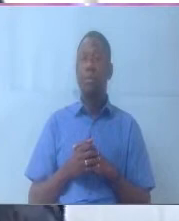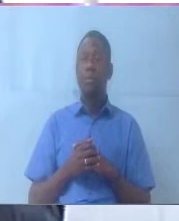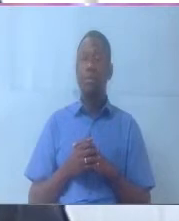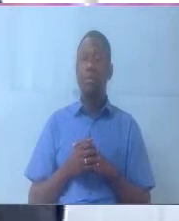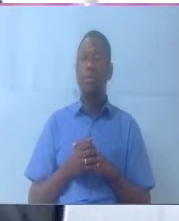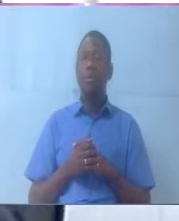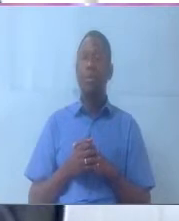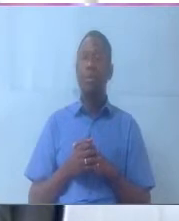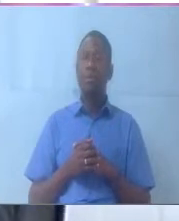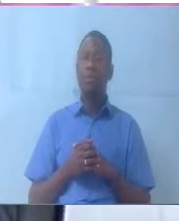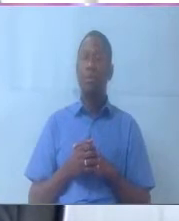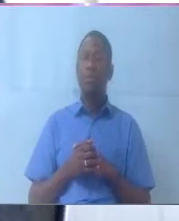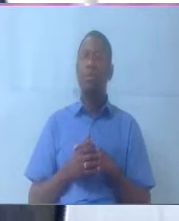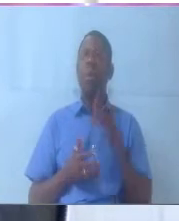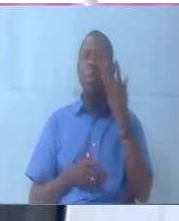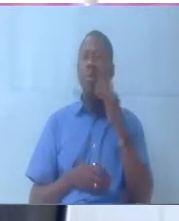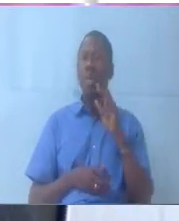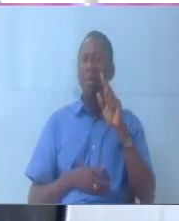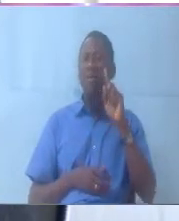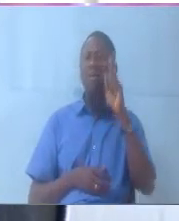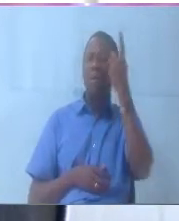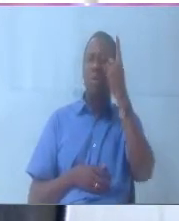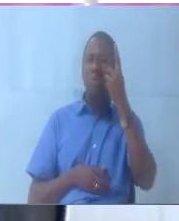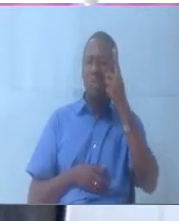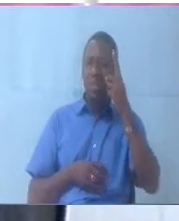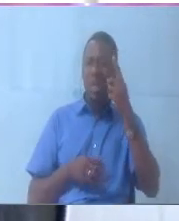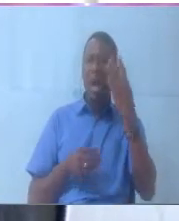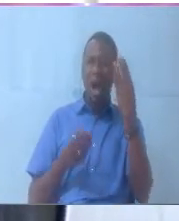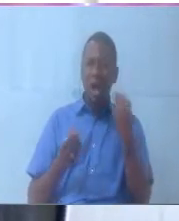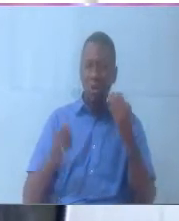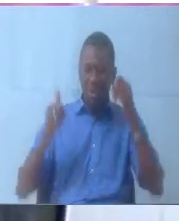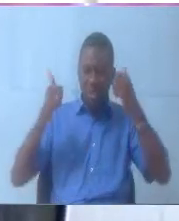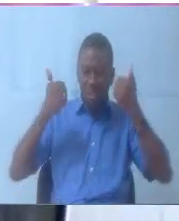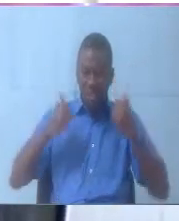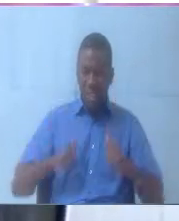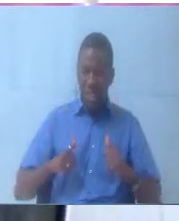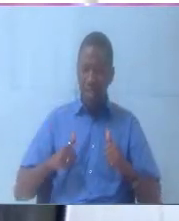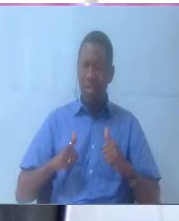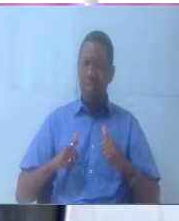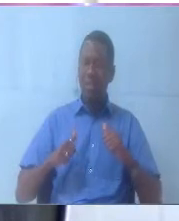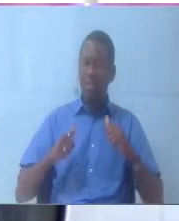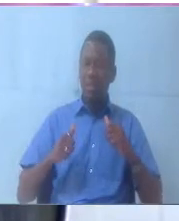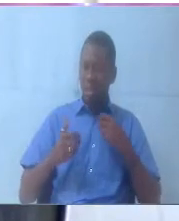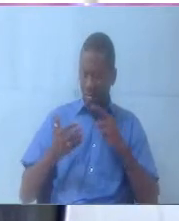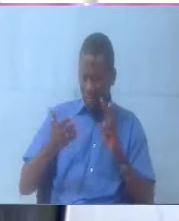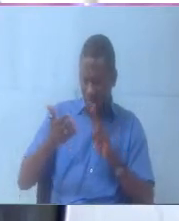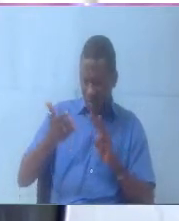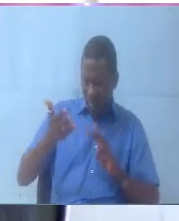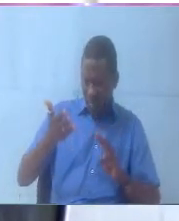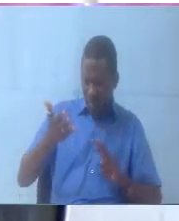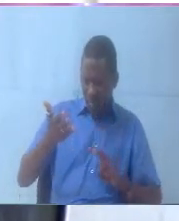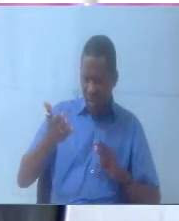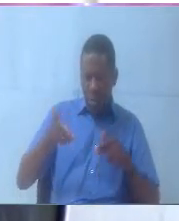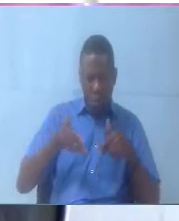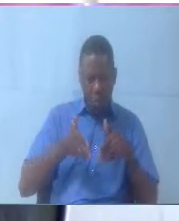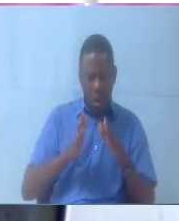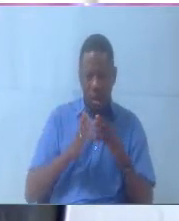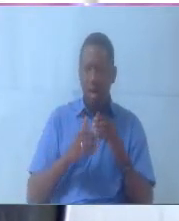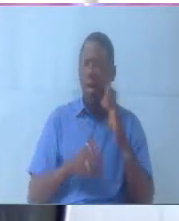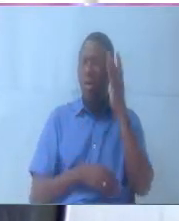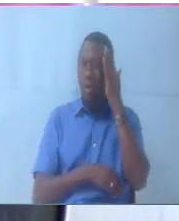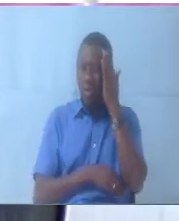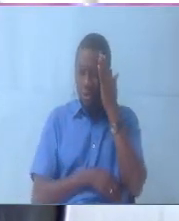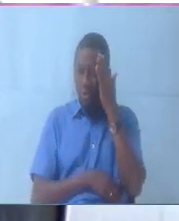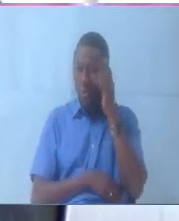the particulars of the case, bringa folo nan ko damuta dulato nga kito nyin na kolu lanya jibe I realized that